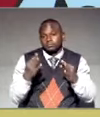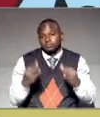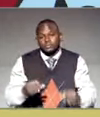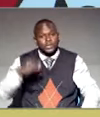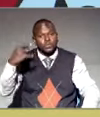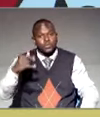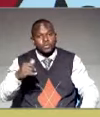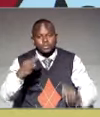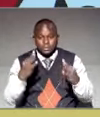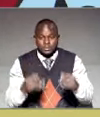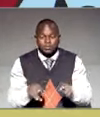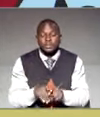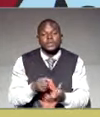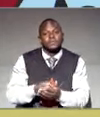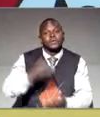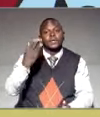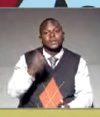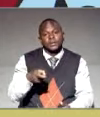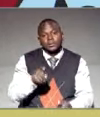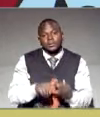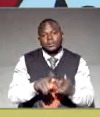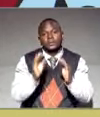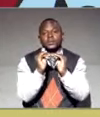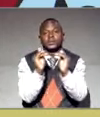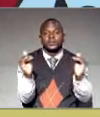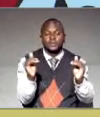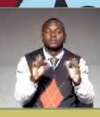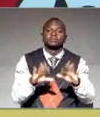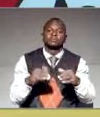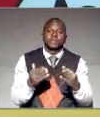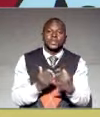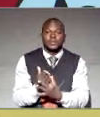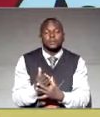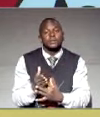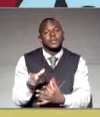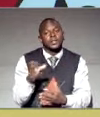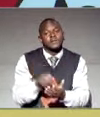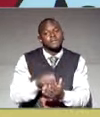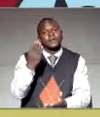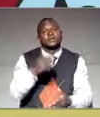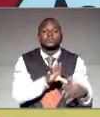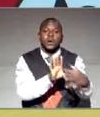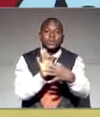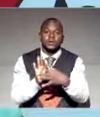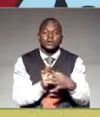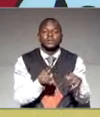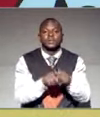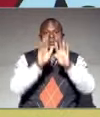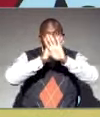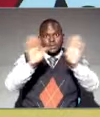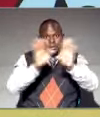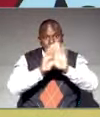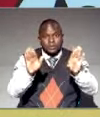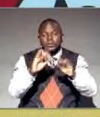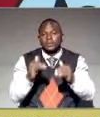quality products, value addition, standards through the entire value chain, lack of awareness